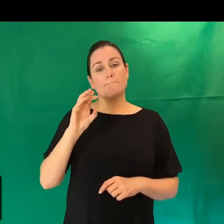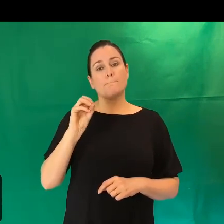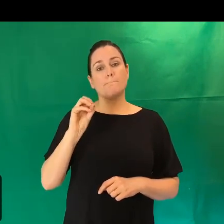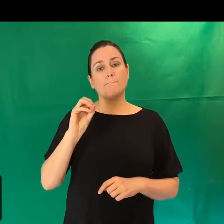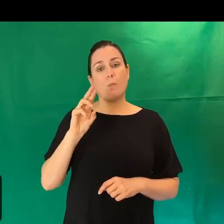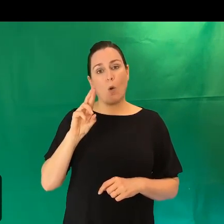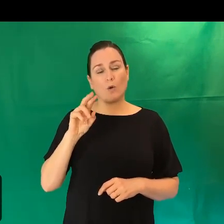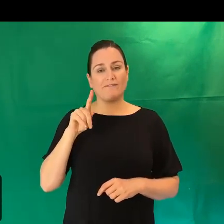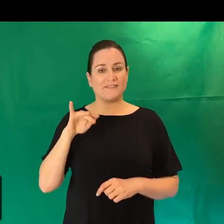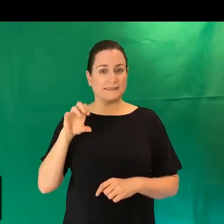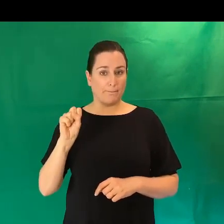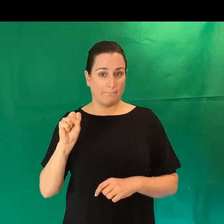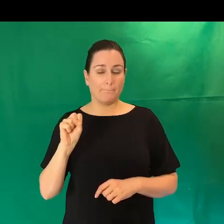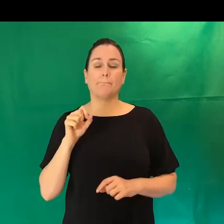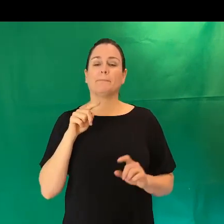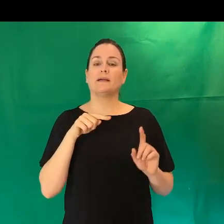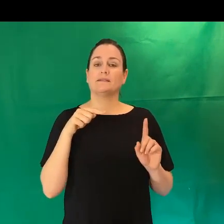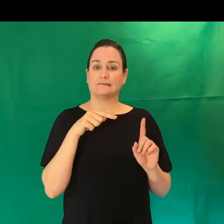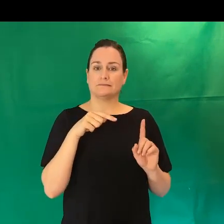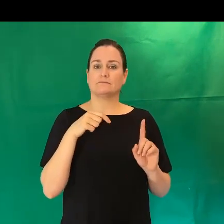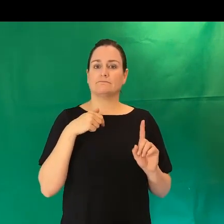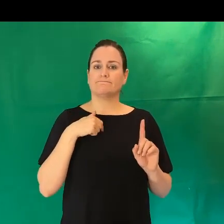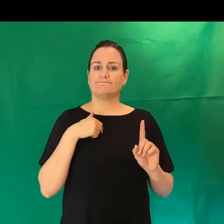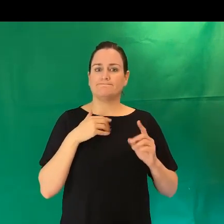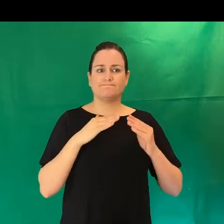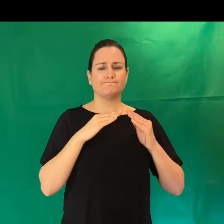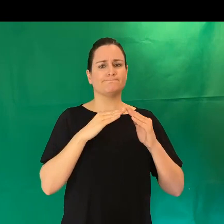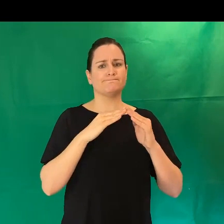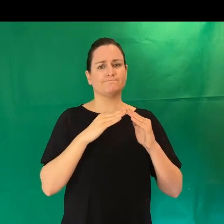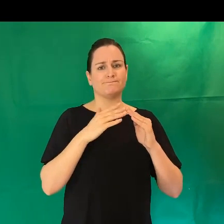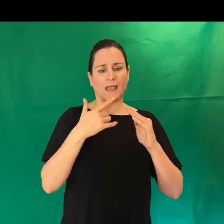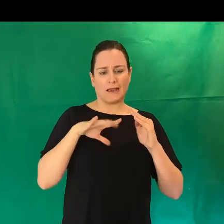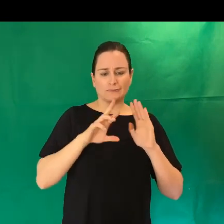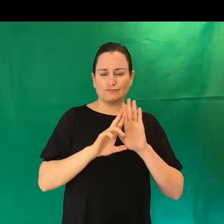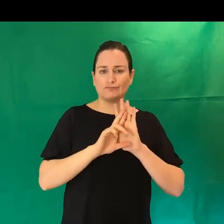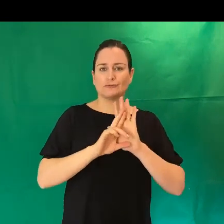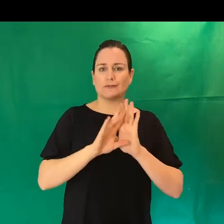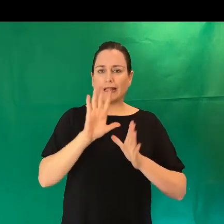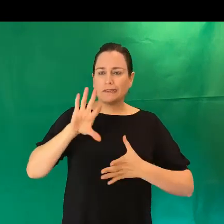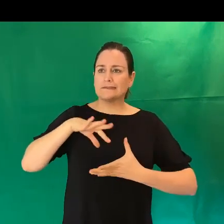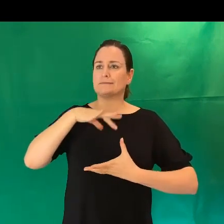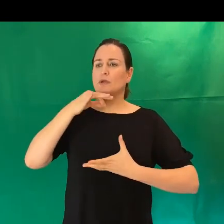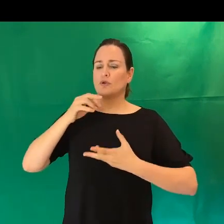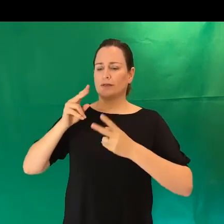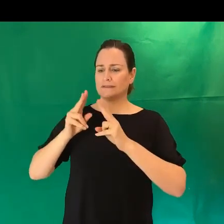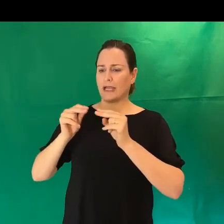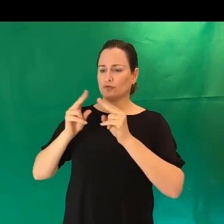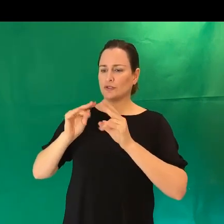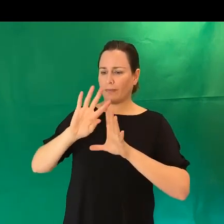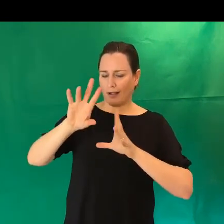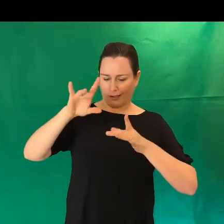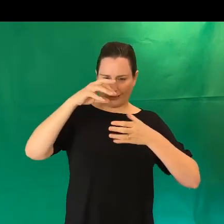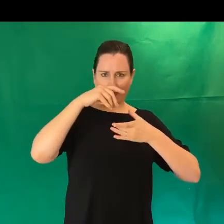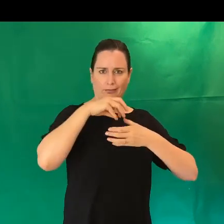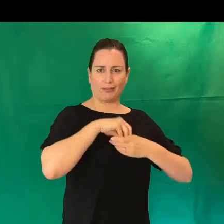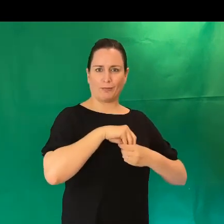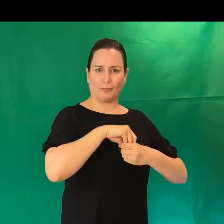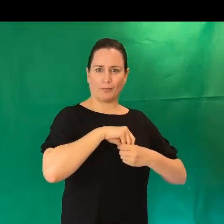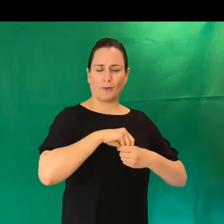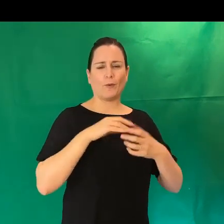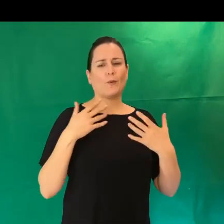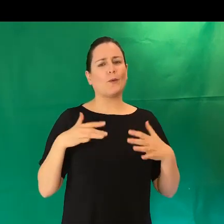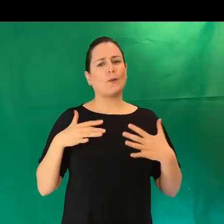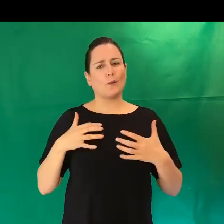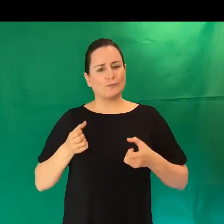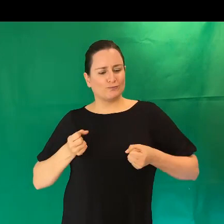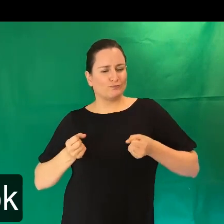stand for Soweto and are the spirit of the township. So I've given you this analysis,